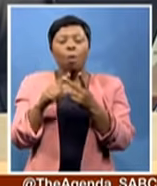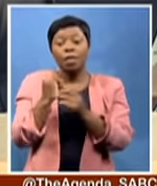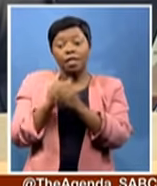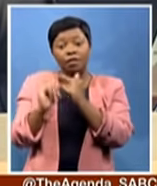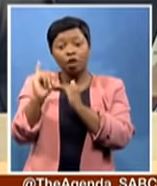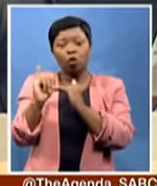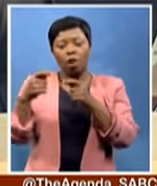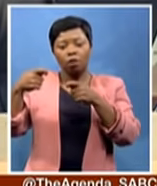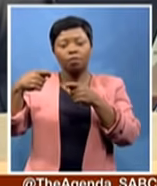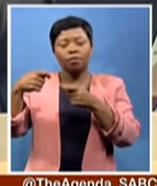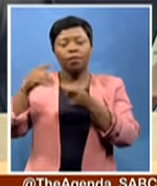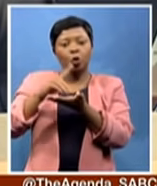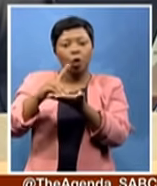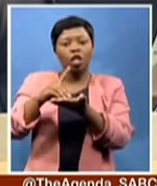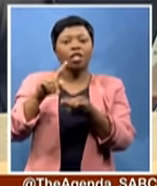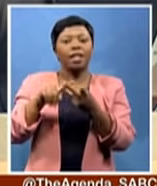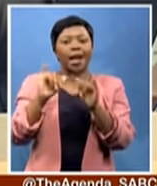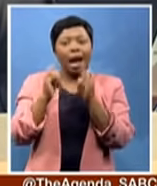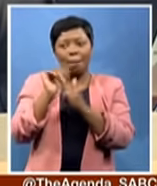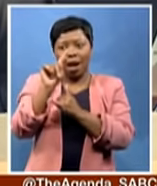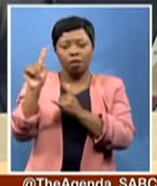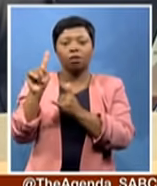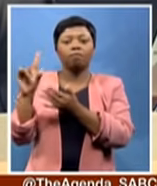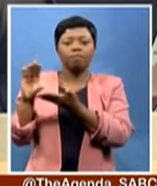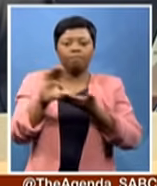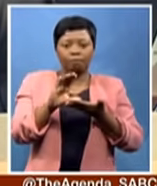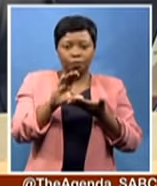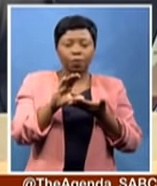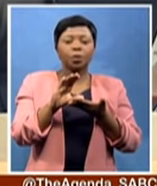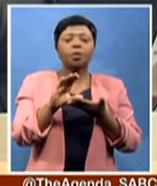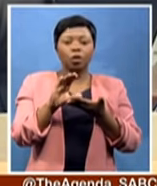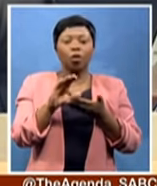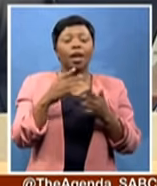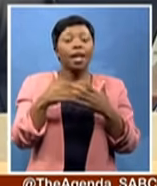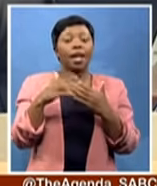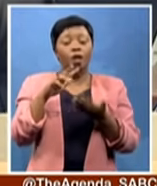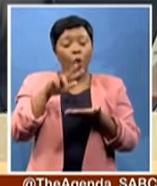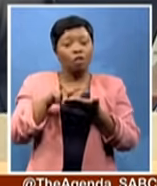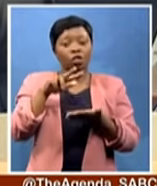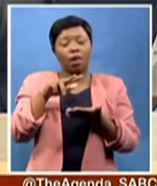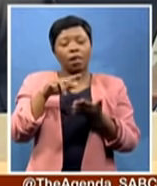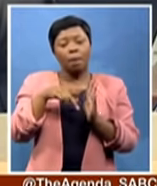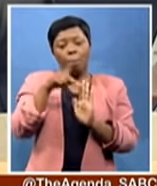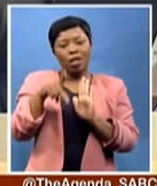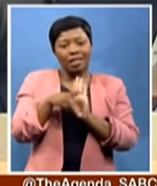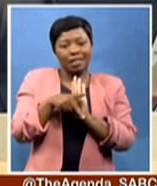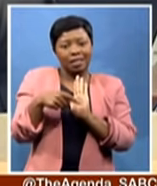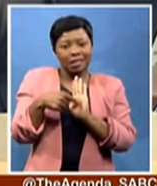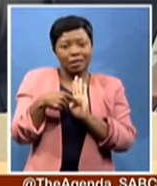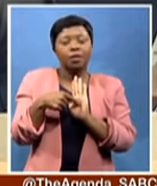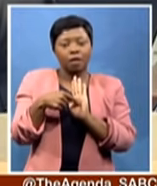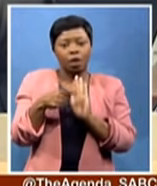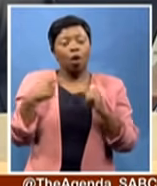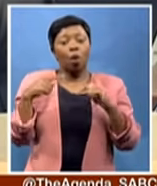Despite the absence of any official policy on donations, there is an expectation based on the